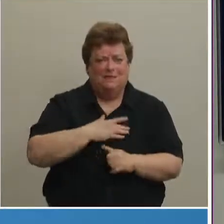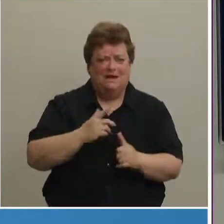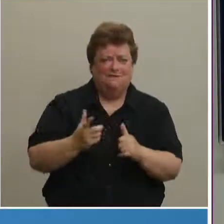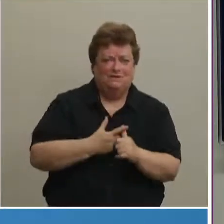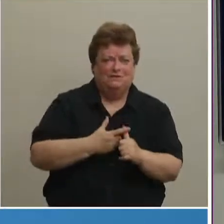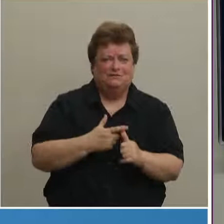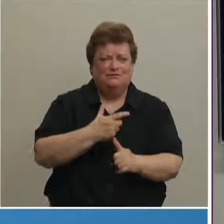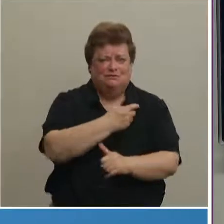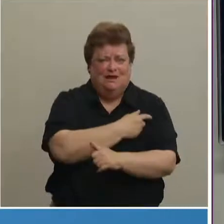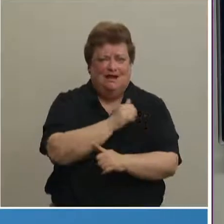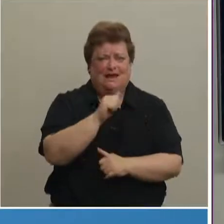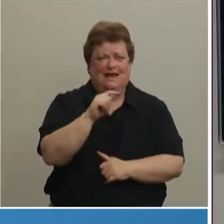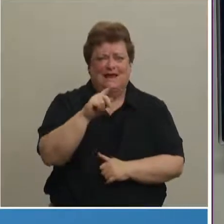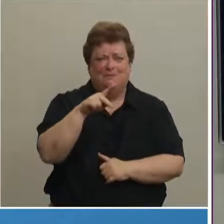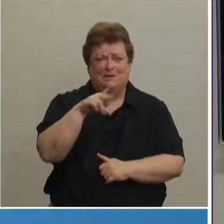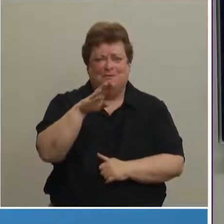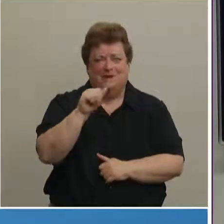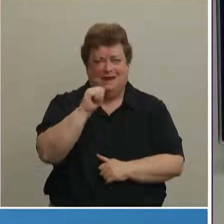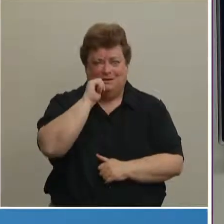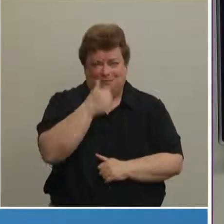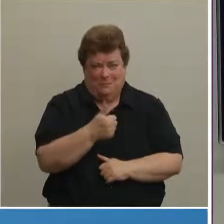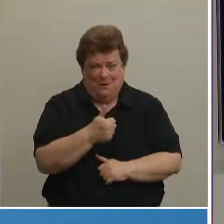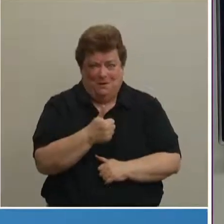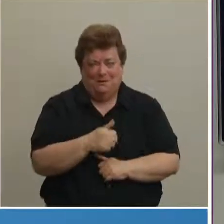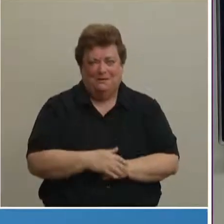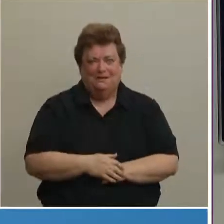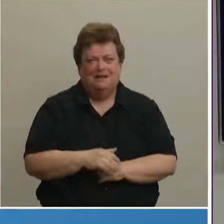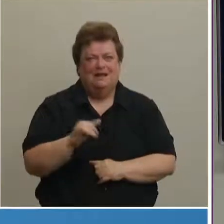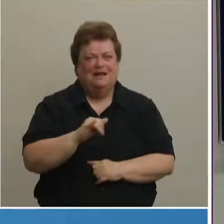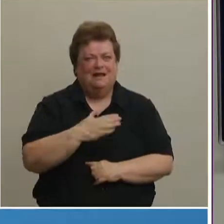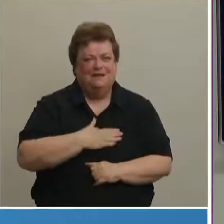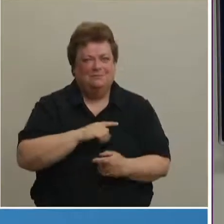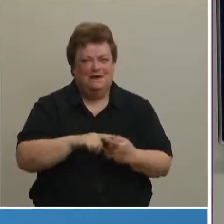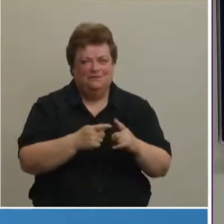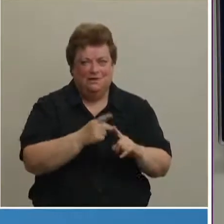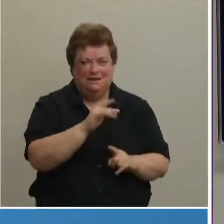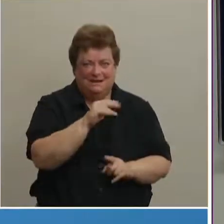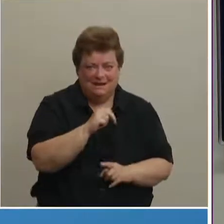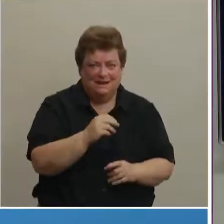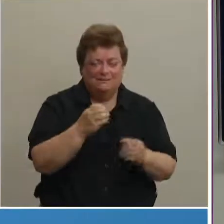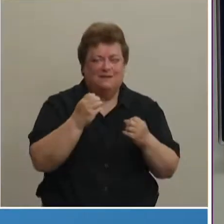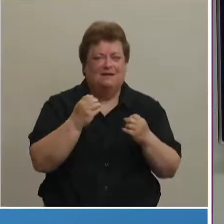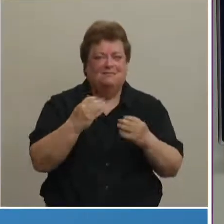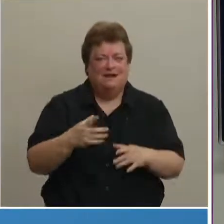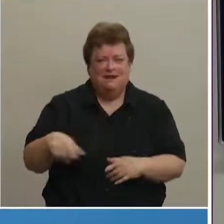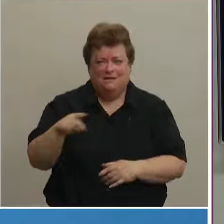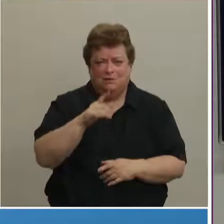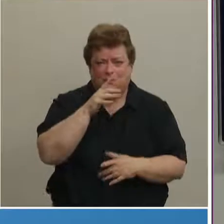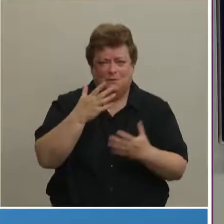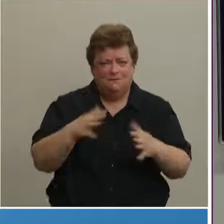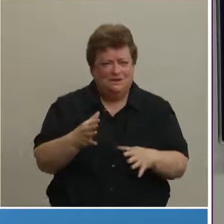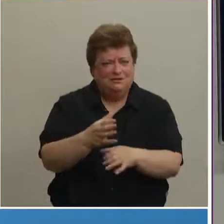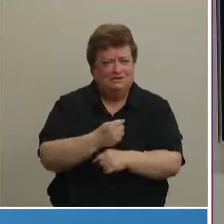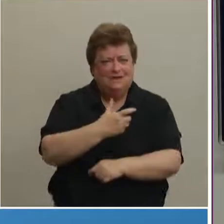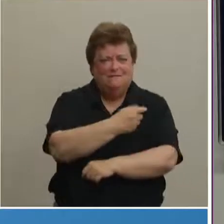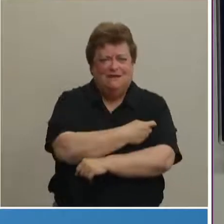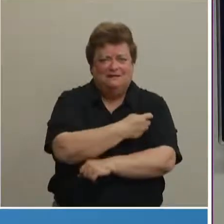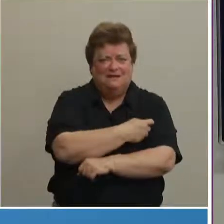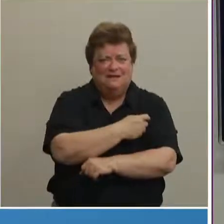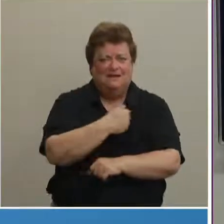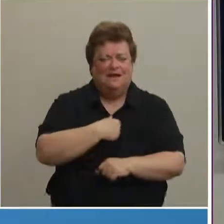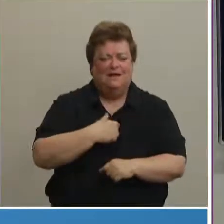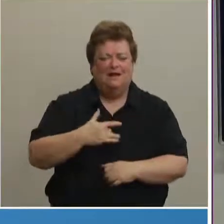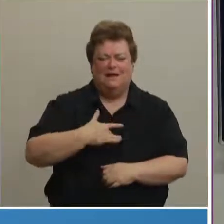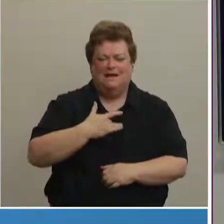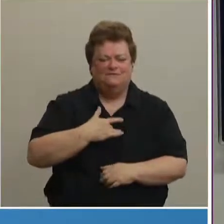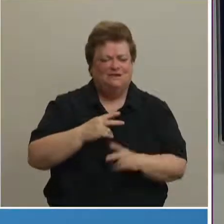Pinnacle Bank Arena. So like my friend Kim, and like so many of you who've had the opportunity to get vaccinated thus far, I